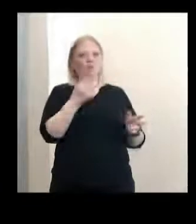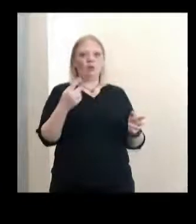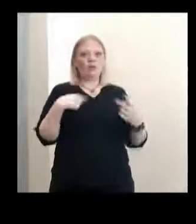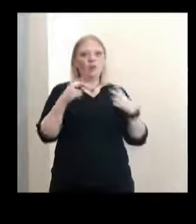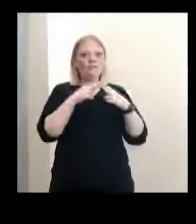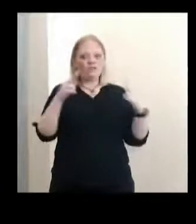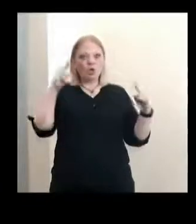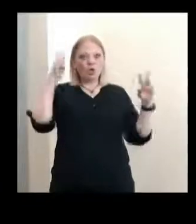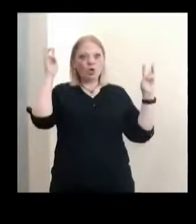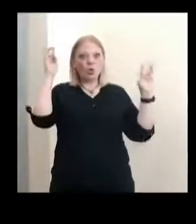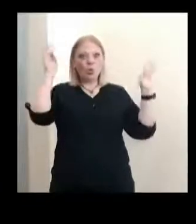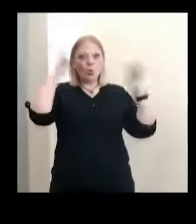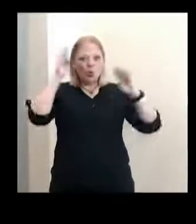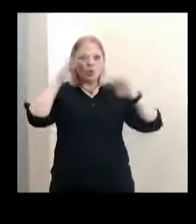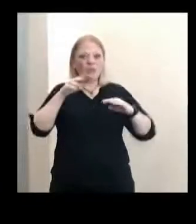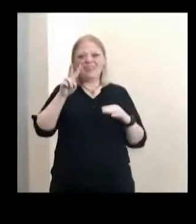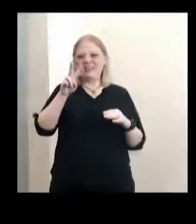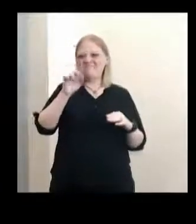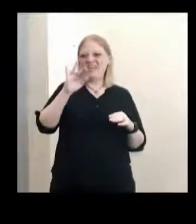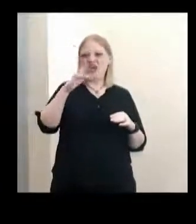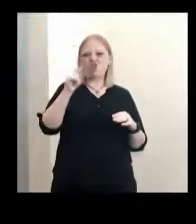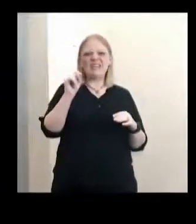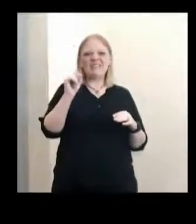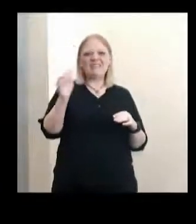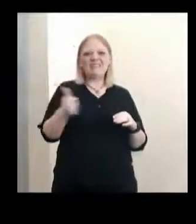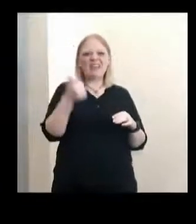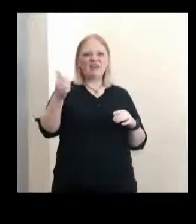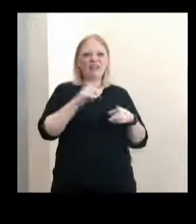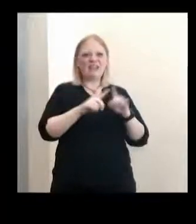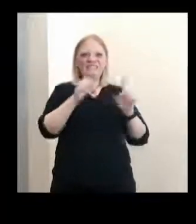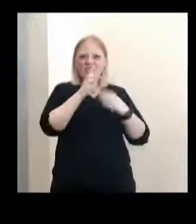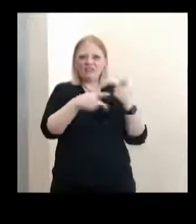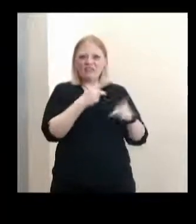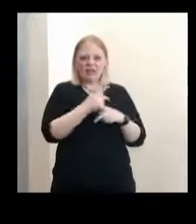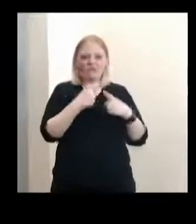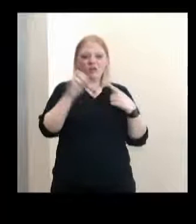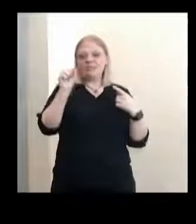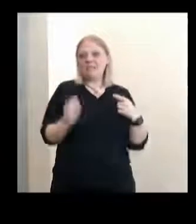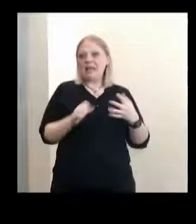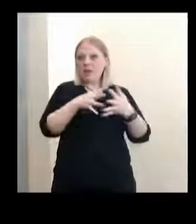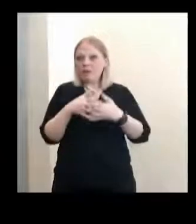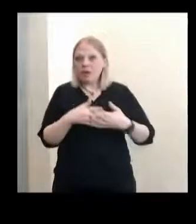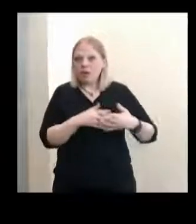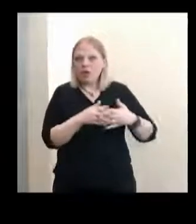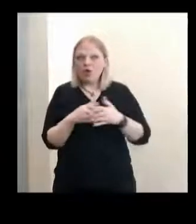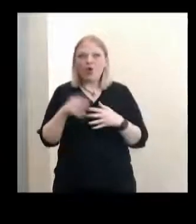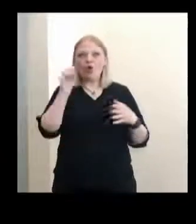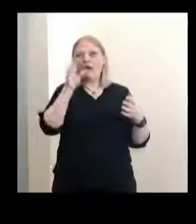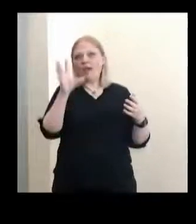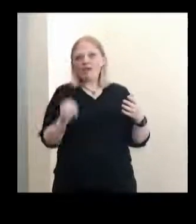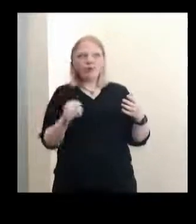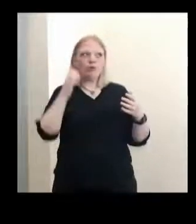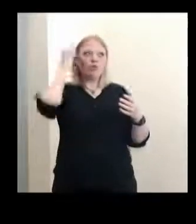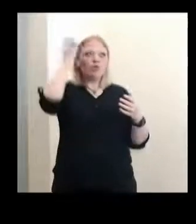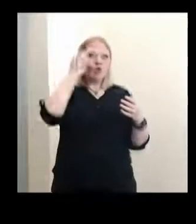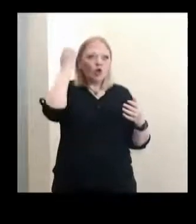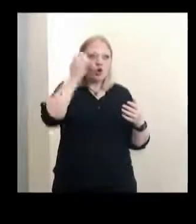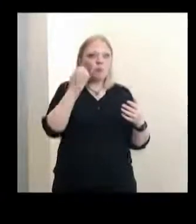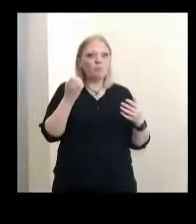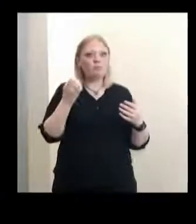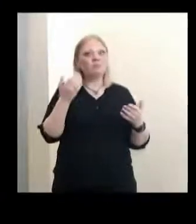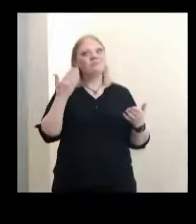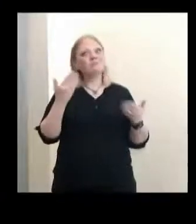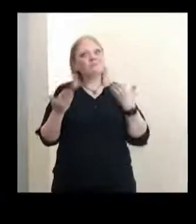that's starting to be seen elsewhere, the variants from South America, Africa or Europe could be in